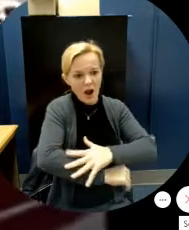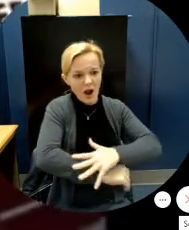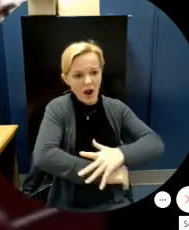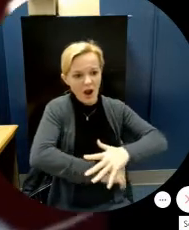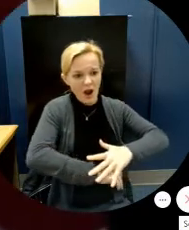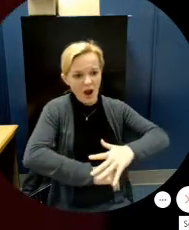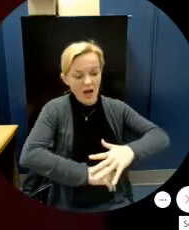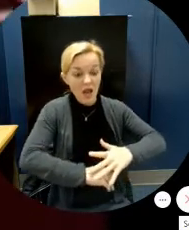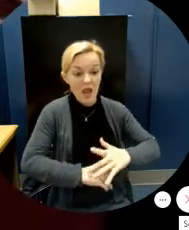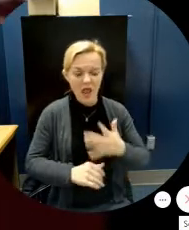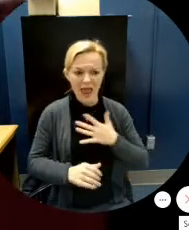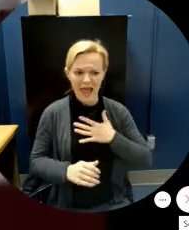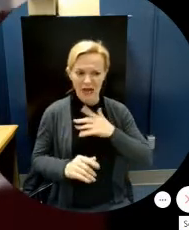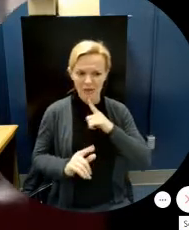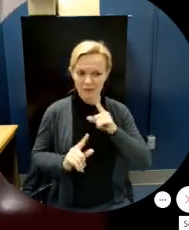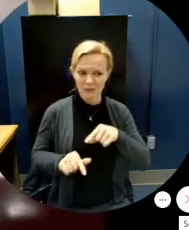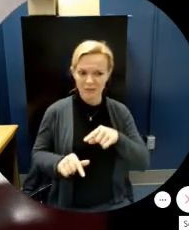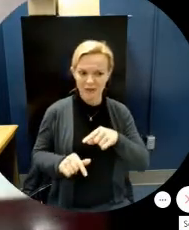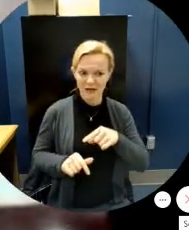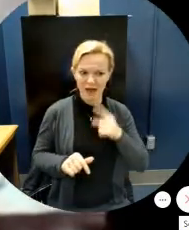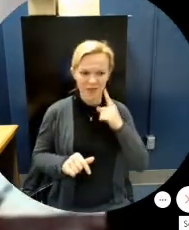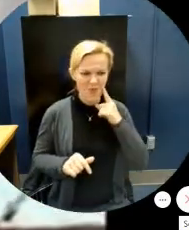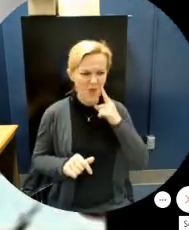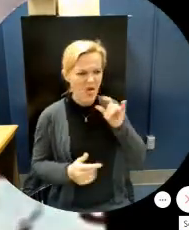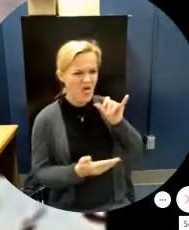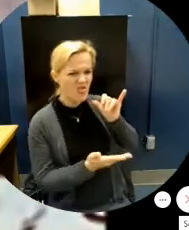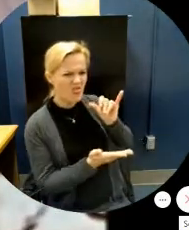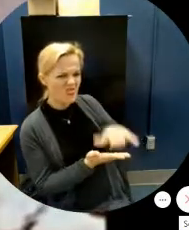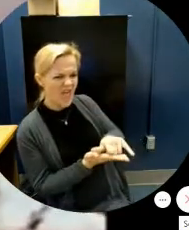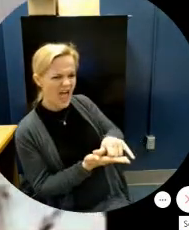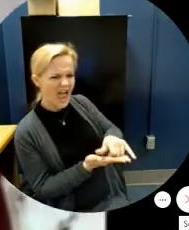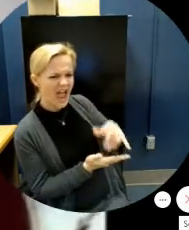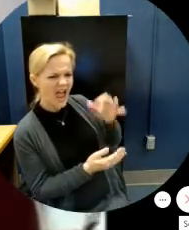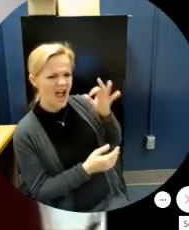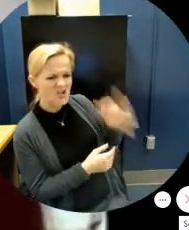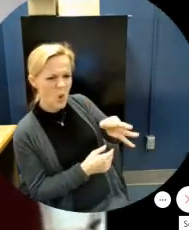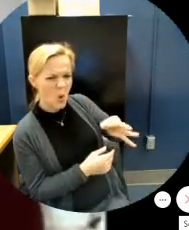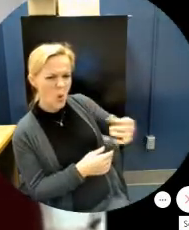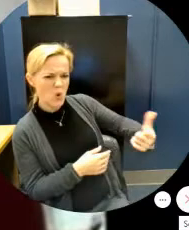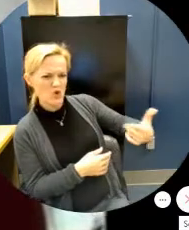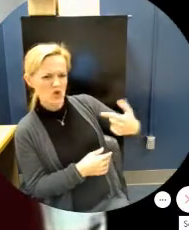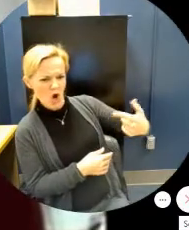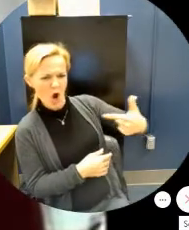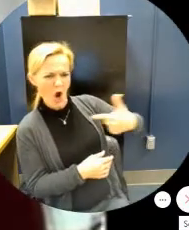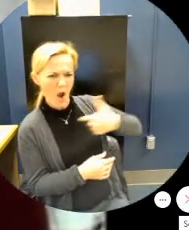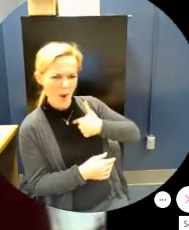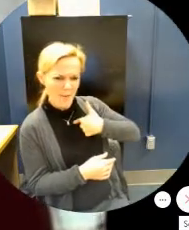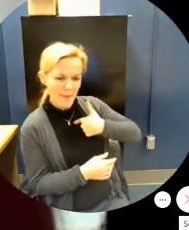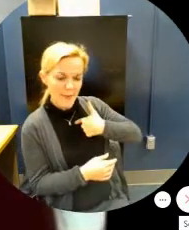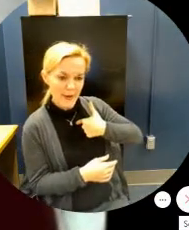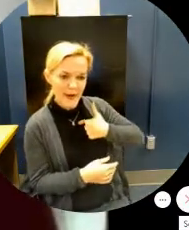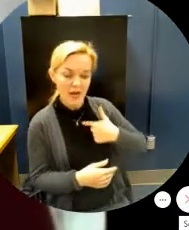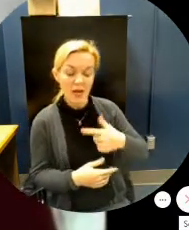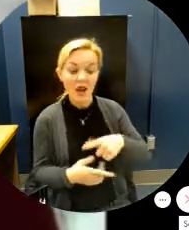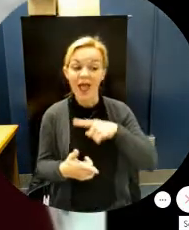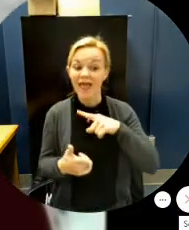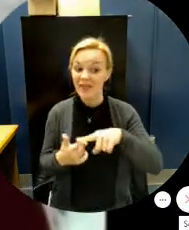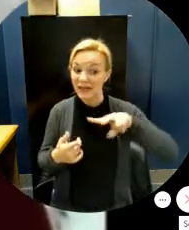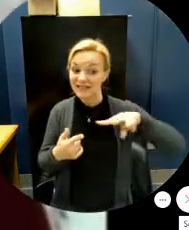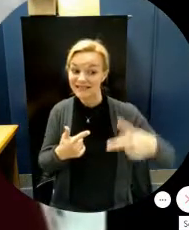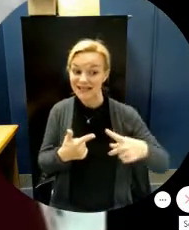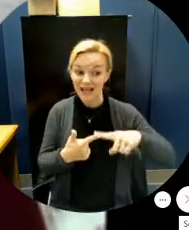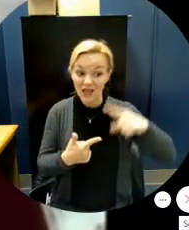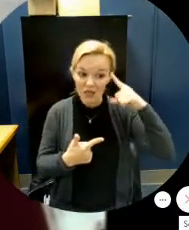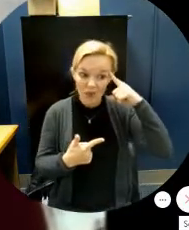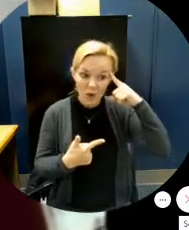My initial response was, that son of a bitch shot me. An instant later, my next thought was, my